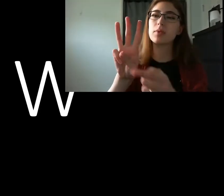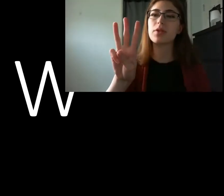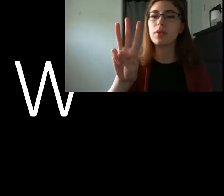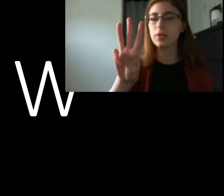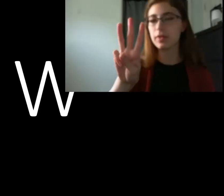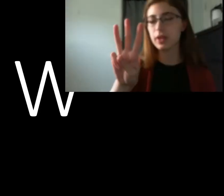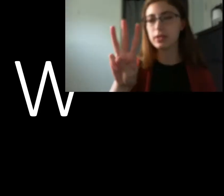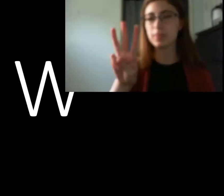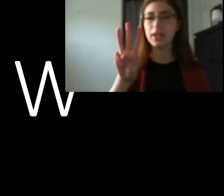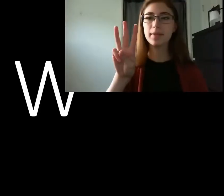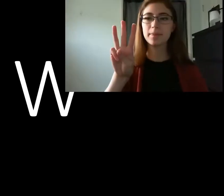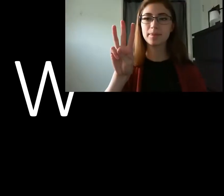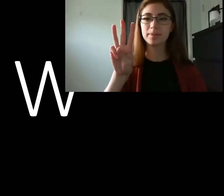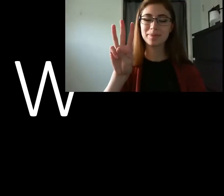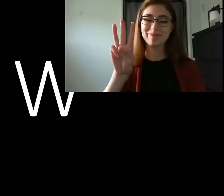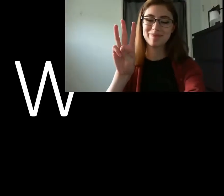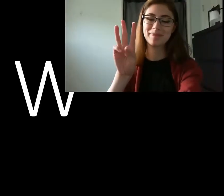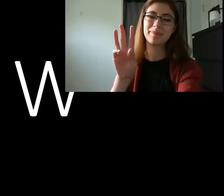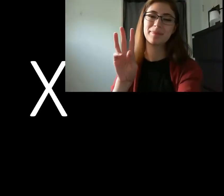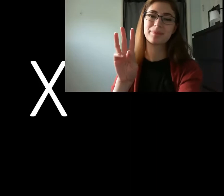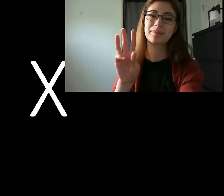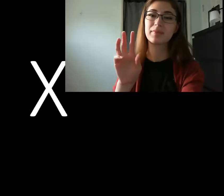W with your 3 fingers up there.